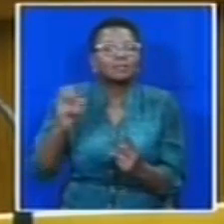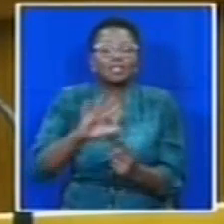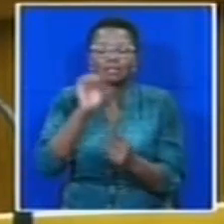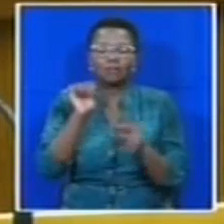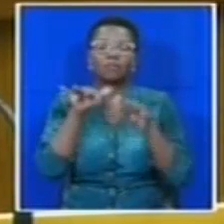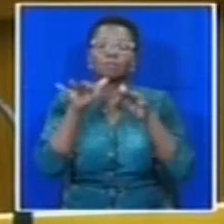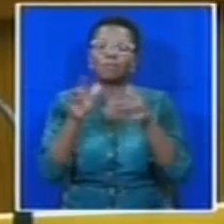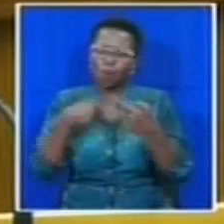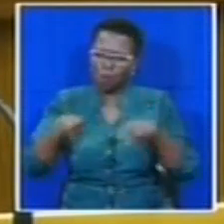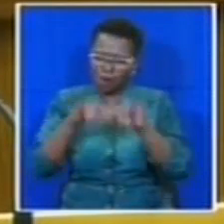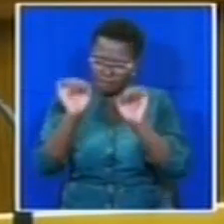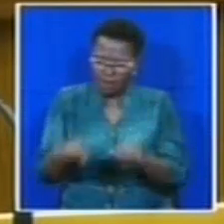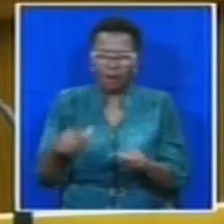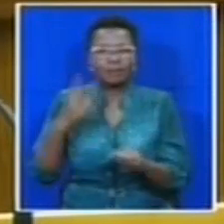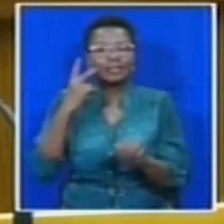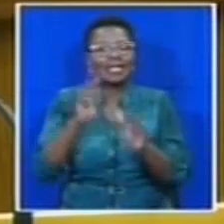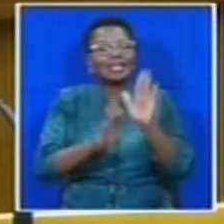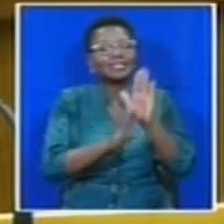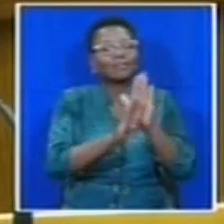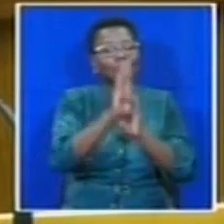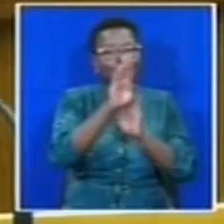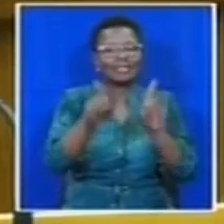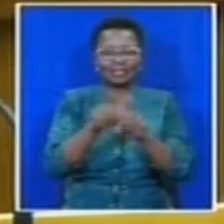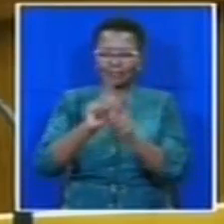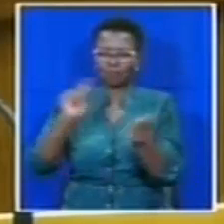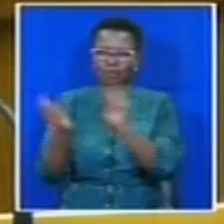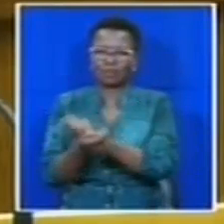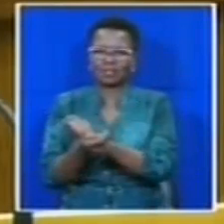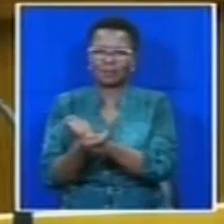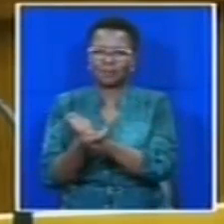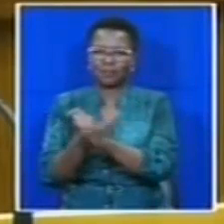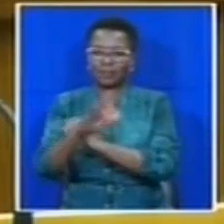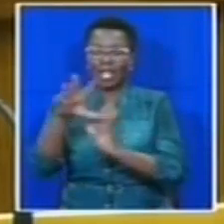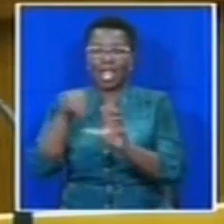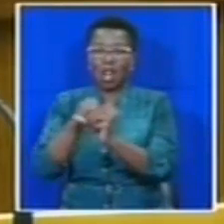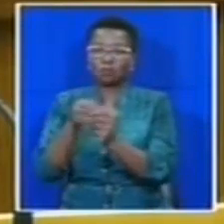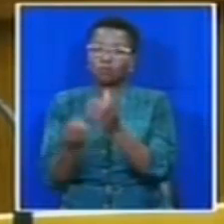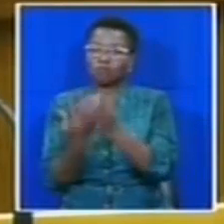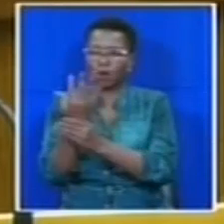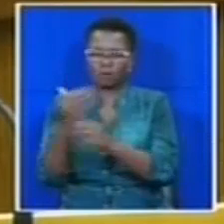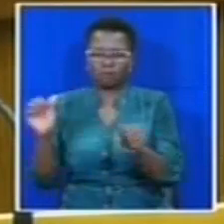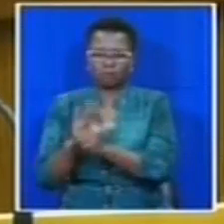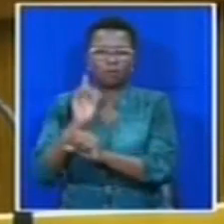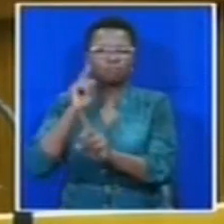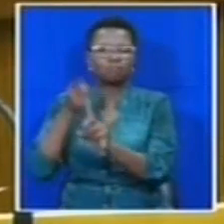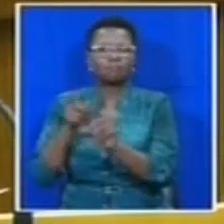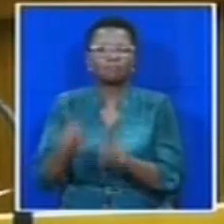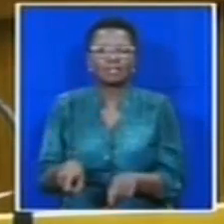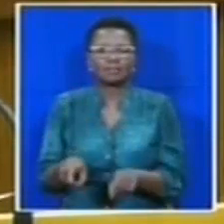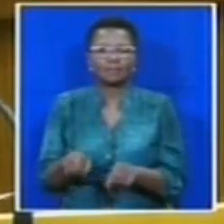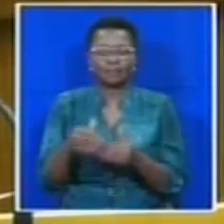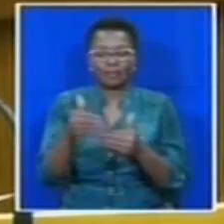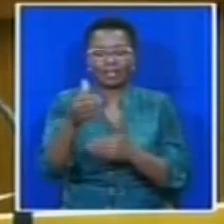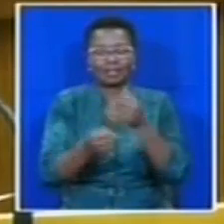on development and transformation. Inclusive growth is our objective. Our macroeconomic and fiscal